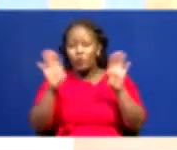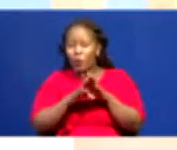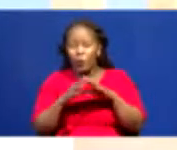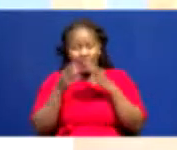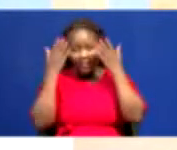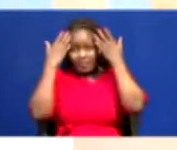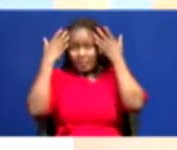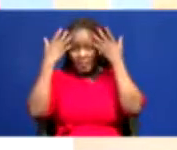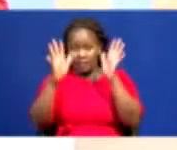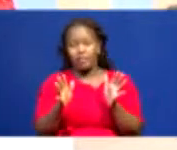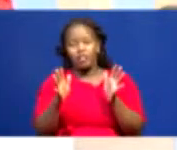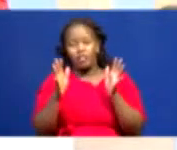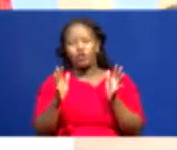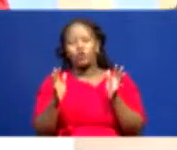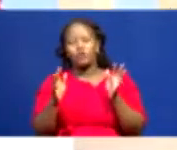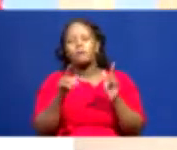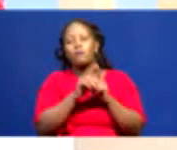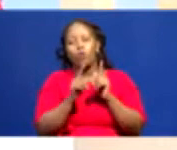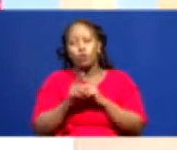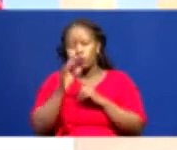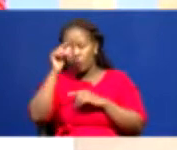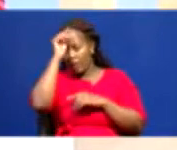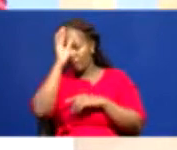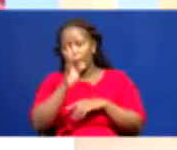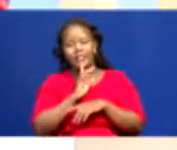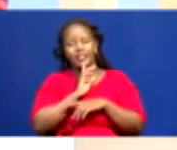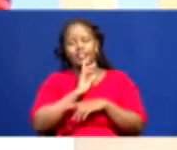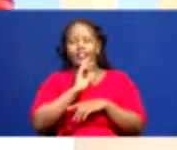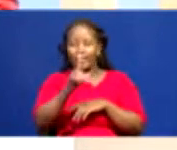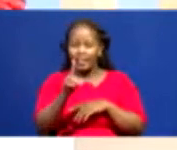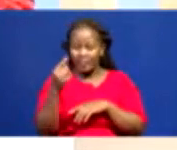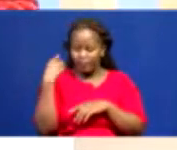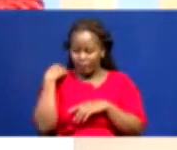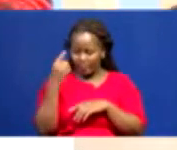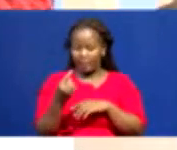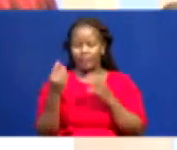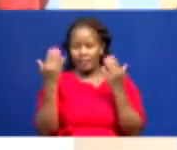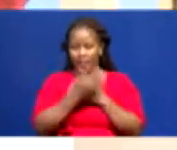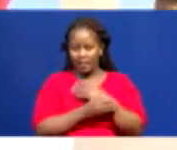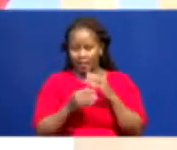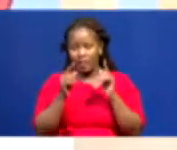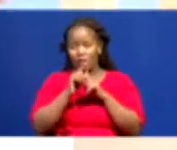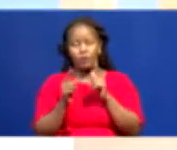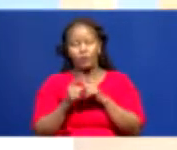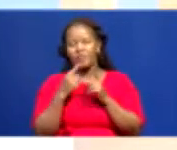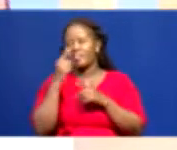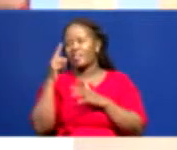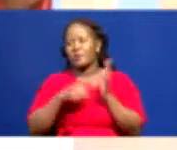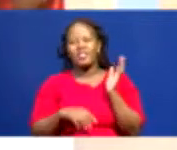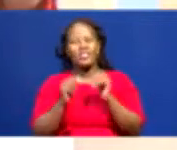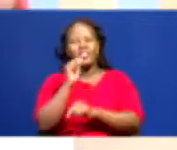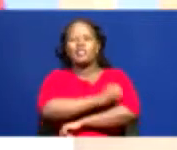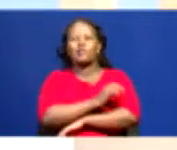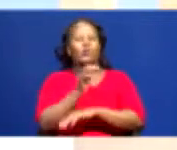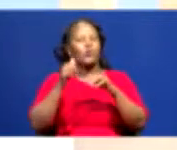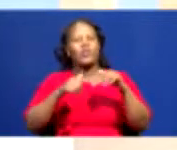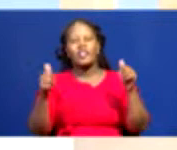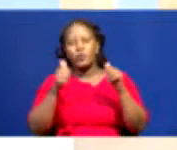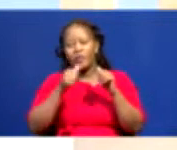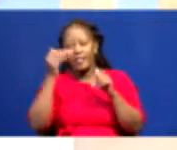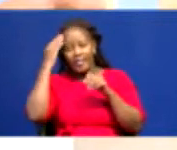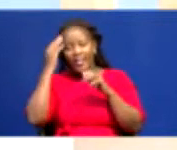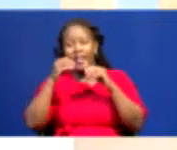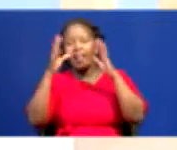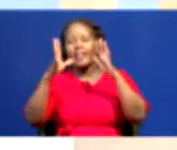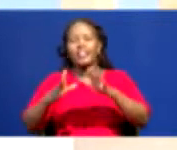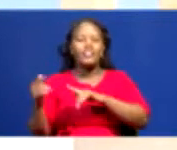did not get the directive, the government's directive yesterday. So, but he says the school is calm. The head teacher came